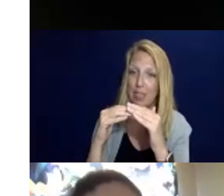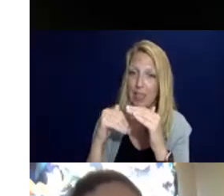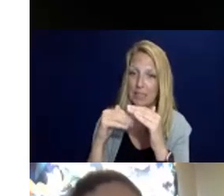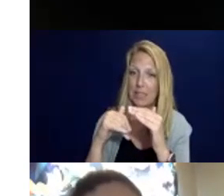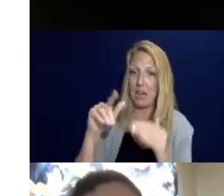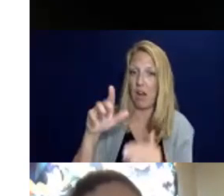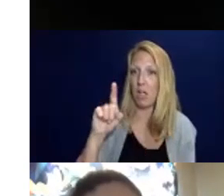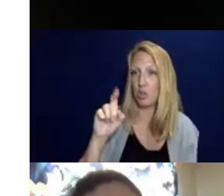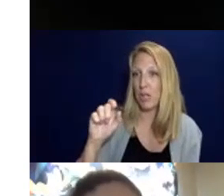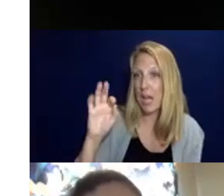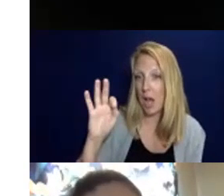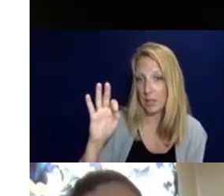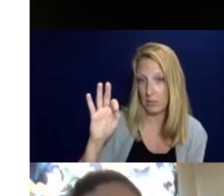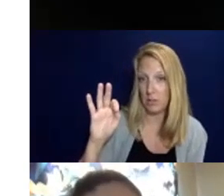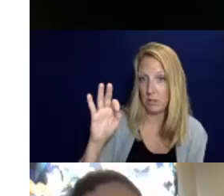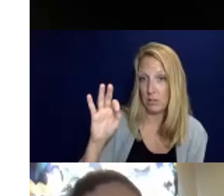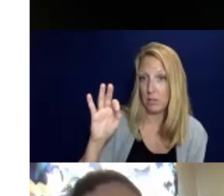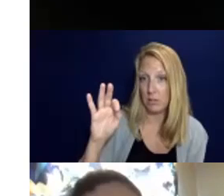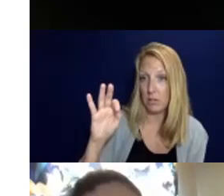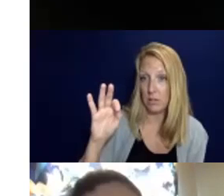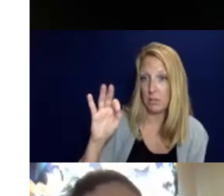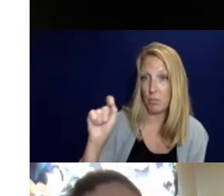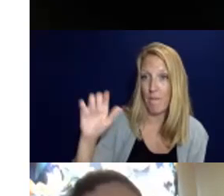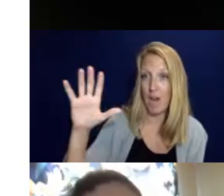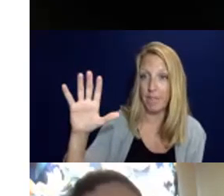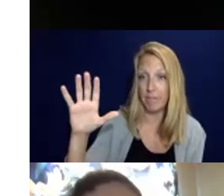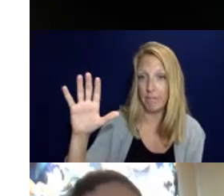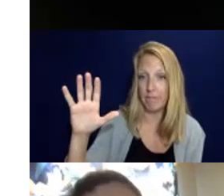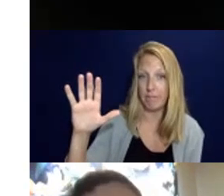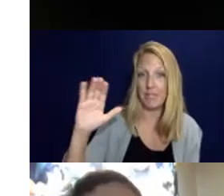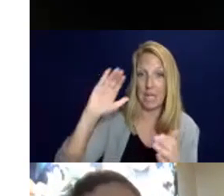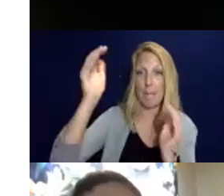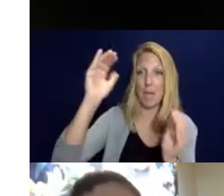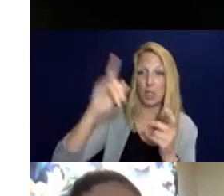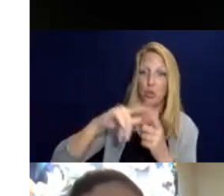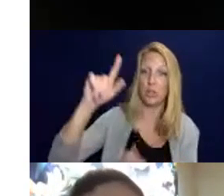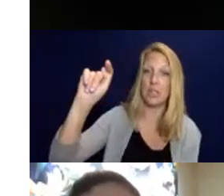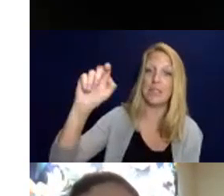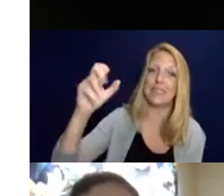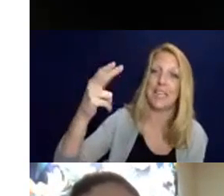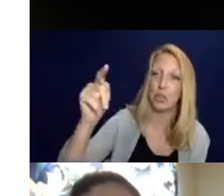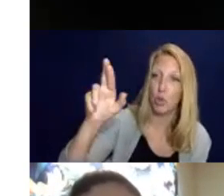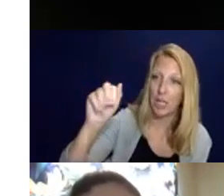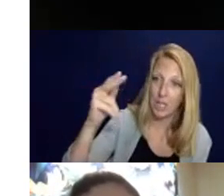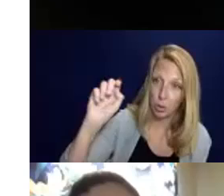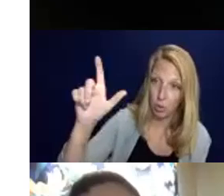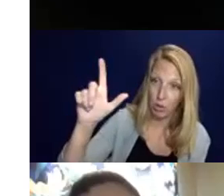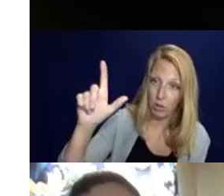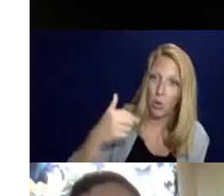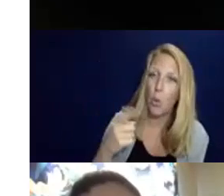the standard bond angle between in the tetrahedral configuration. Okay, I got a